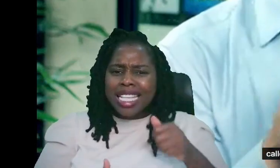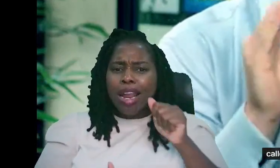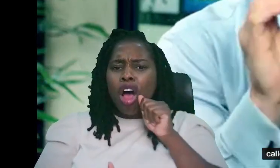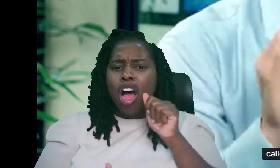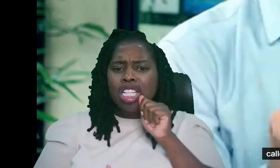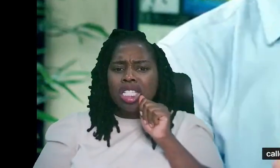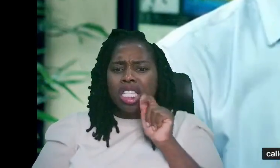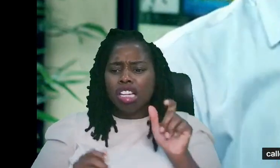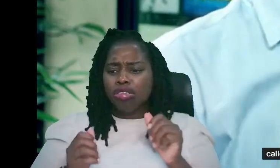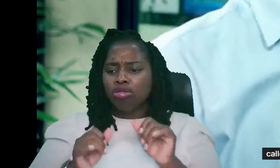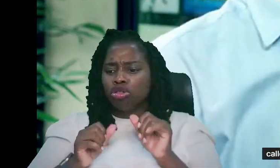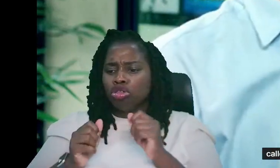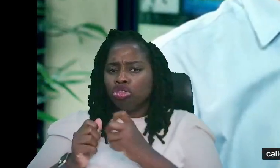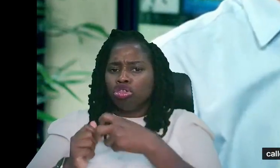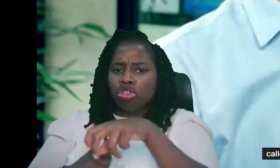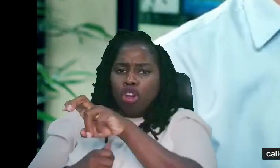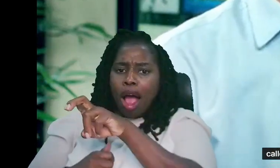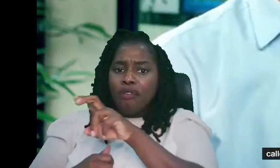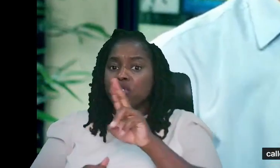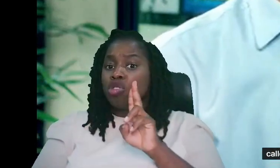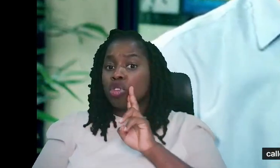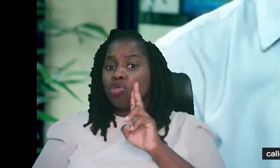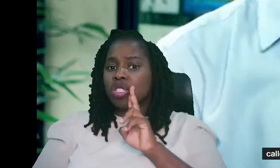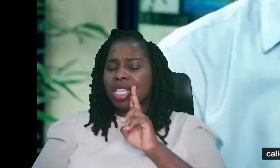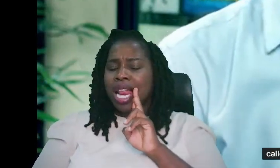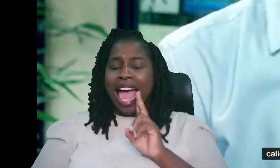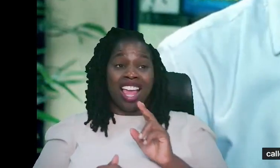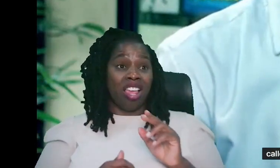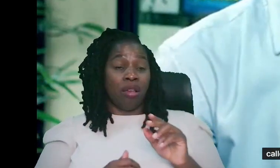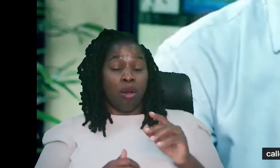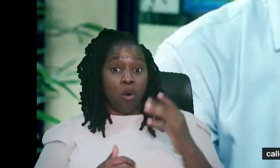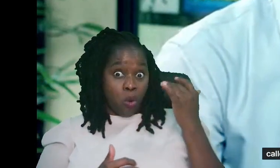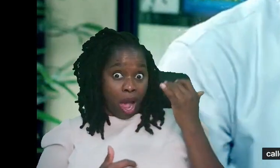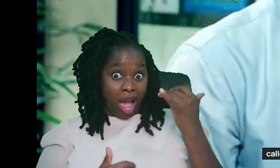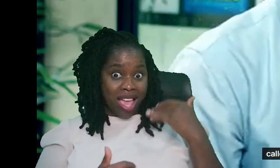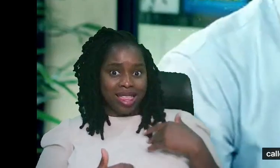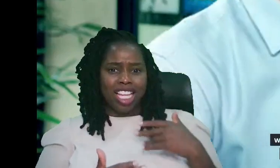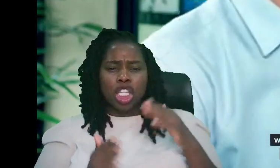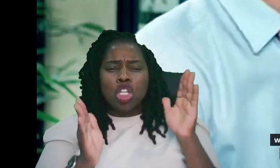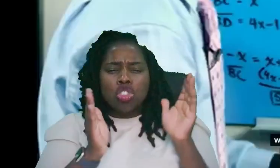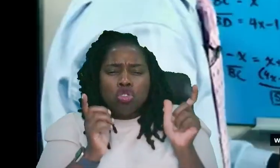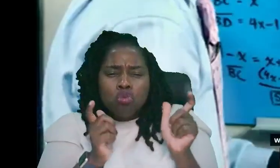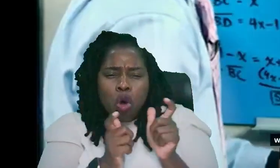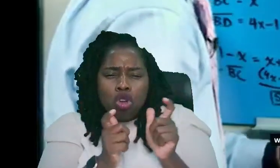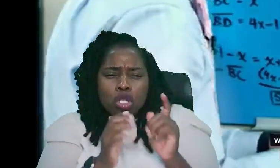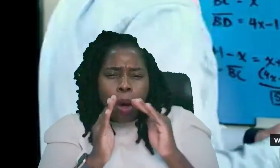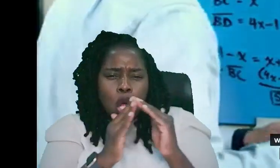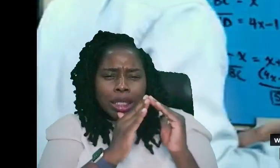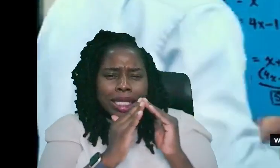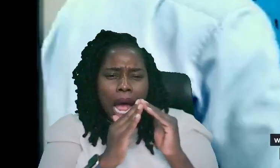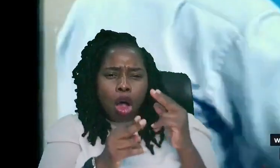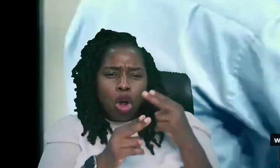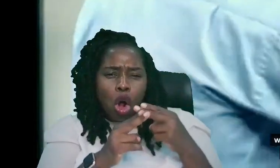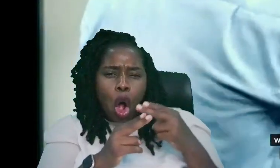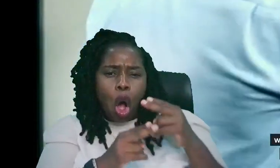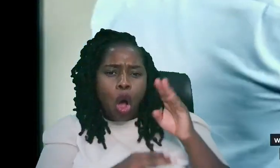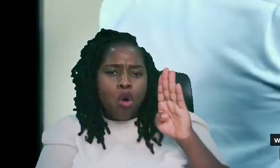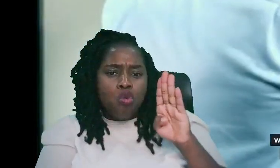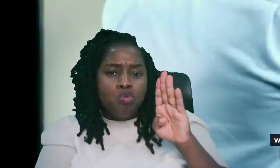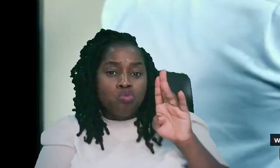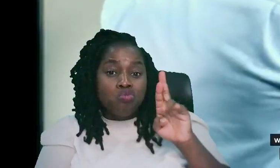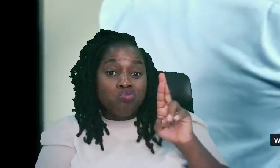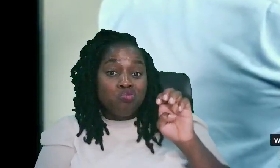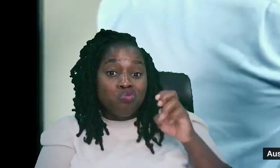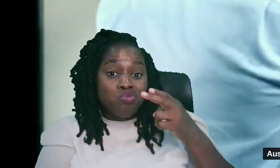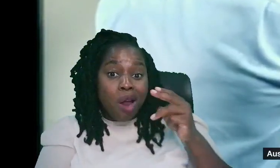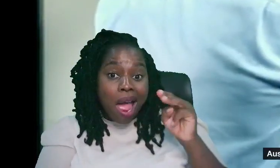Houston is because there's a little town called Brenham right in the middle. Some would even call it the midpoint of the road trip.